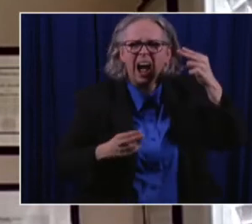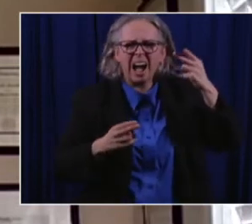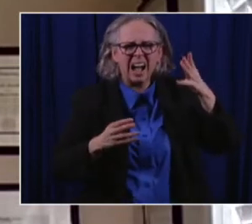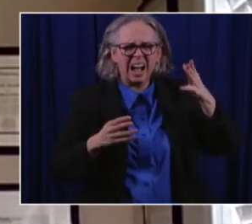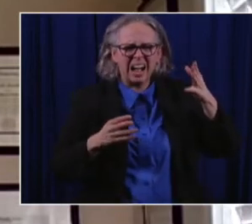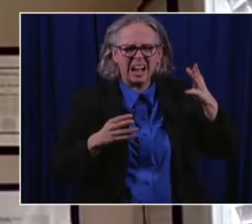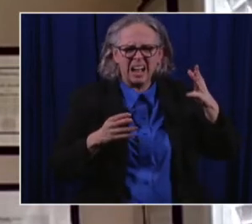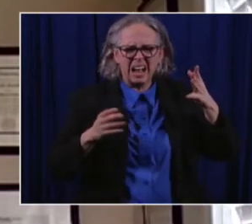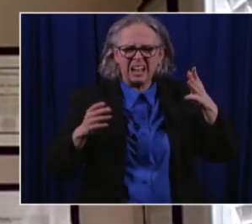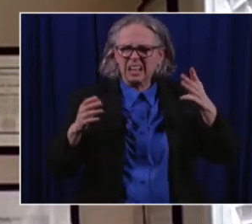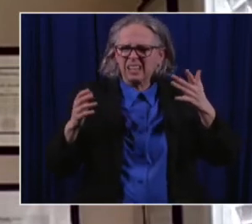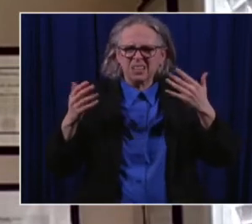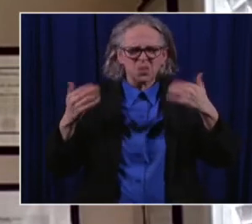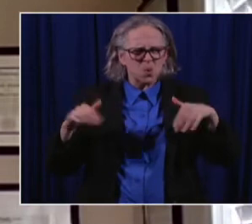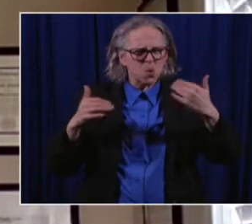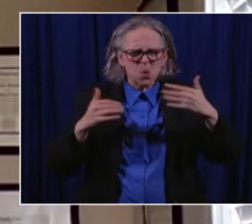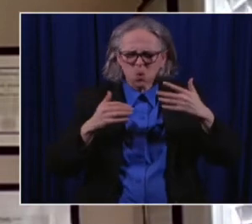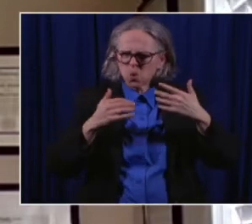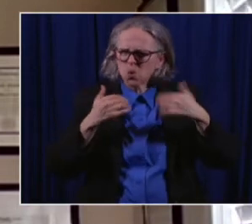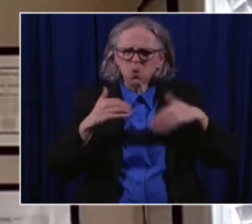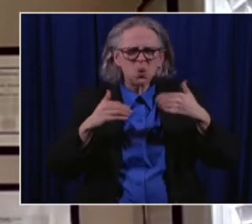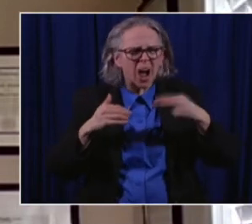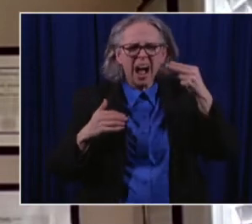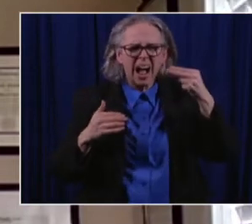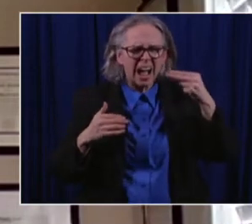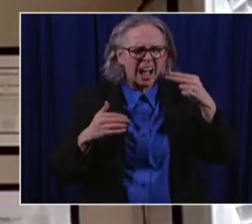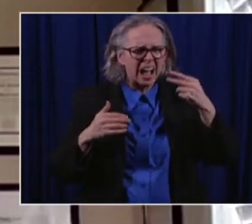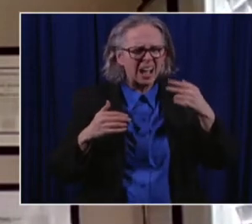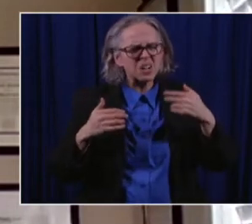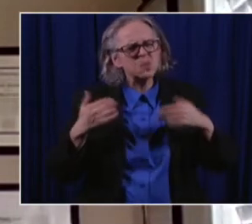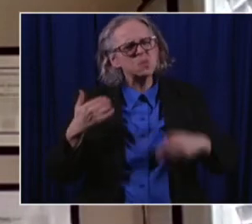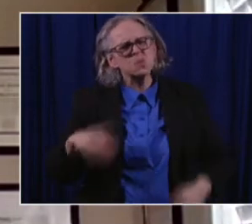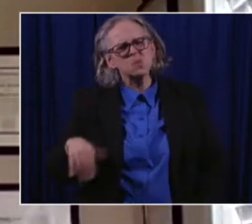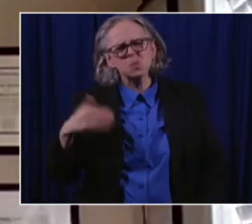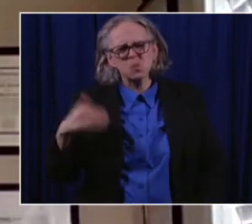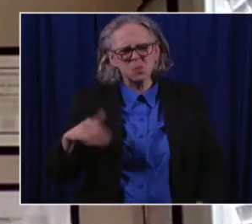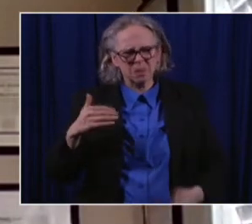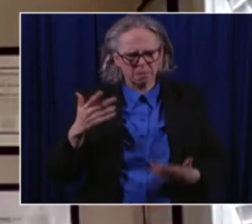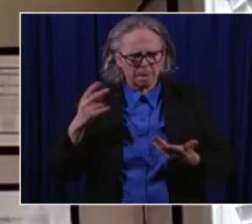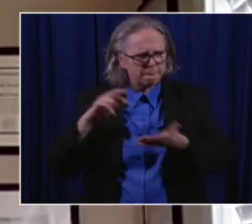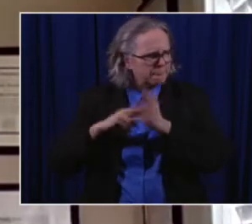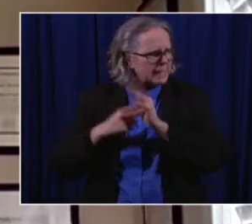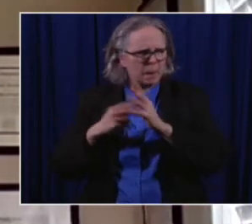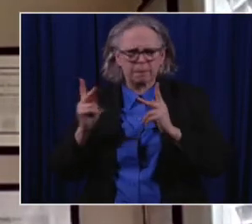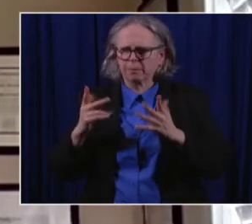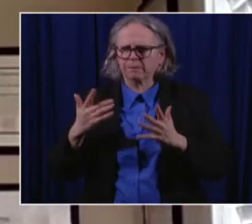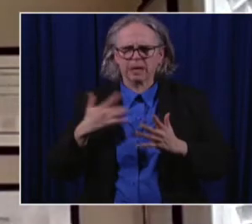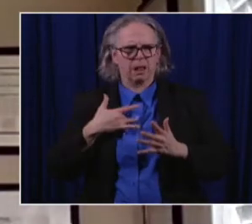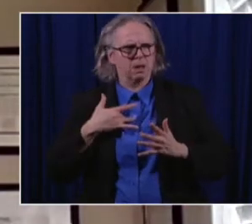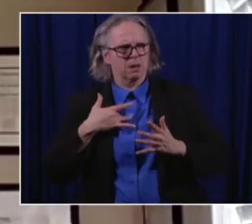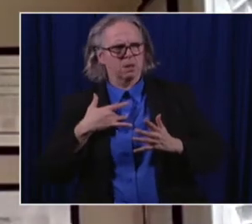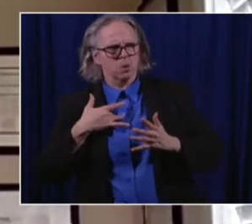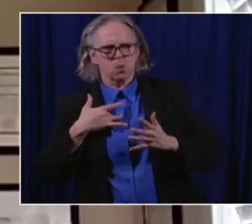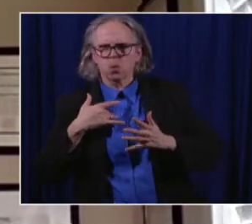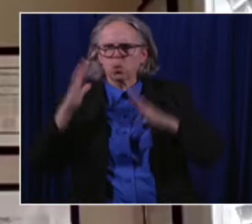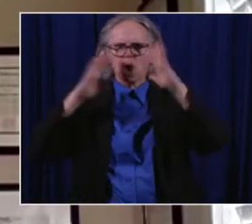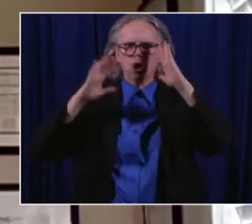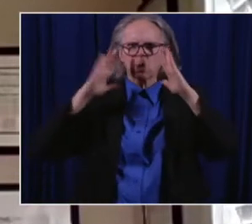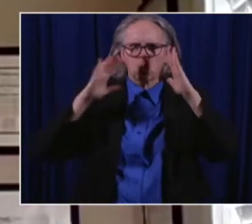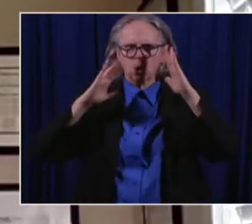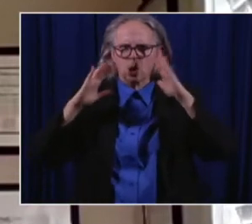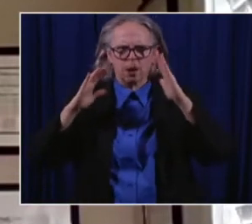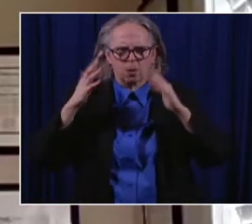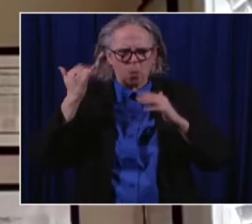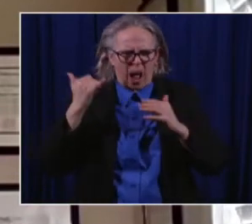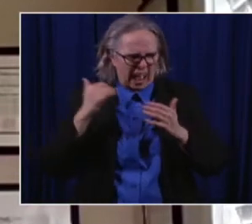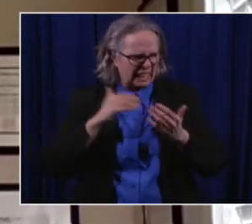referenced, should really worry every Ohioan. It means that our doctors and nurses are facing very difficult